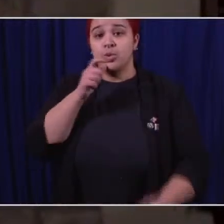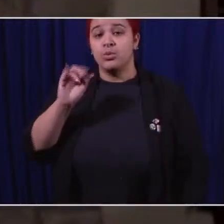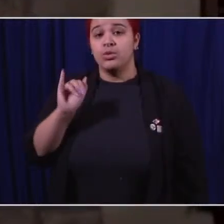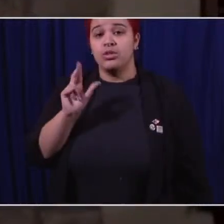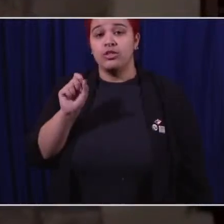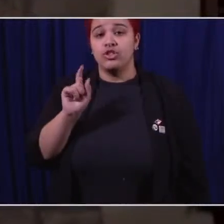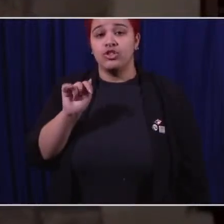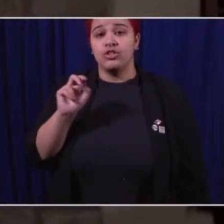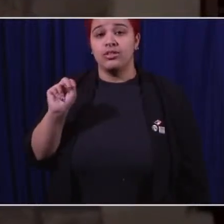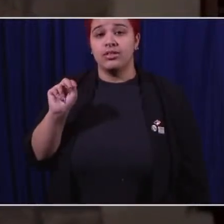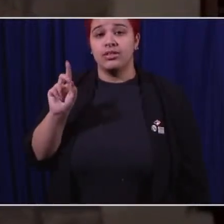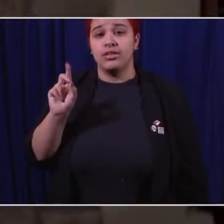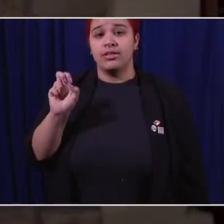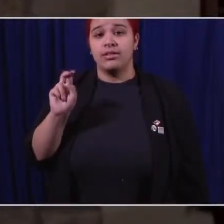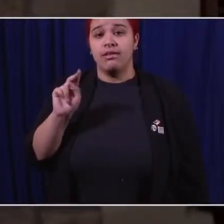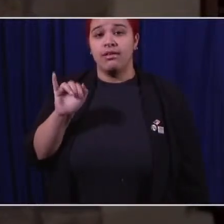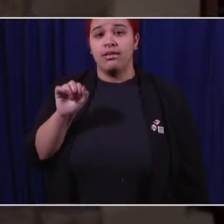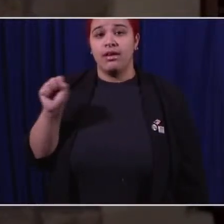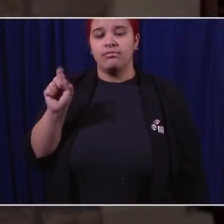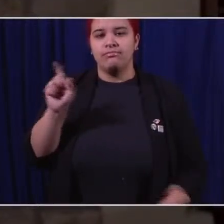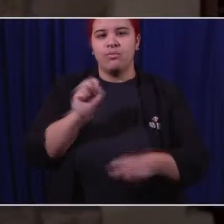Hey, Justin.